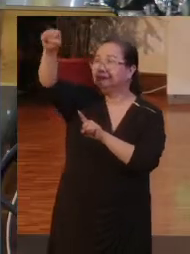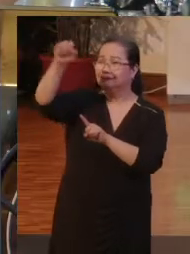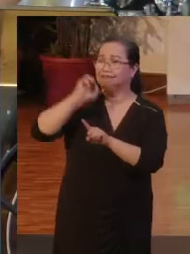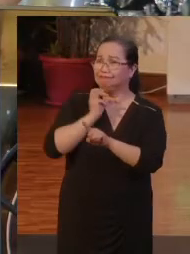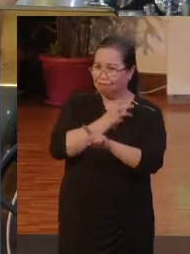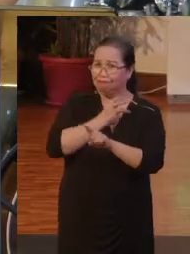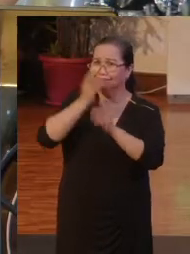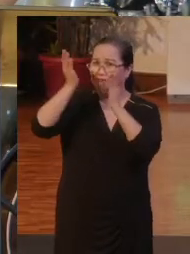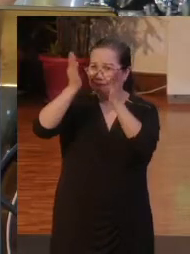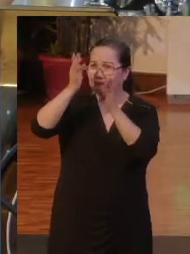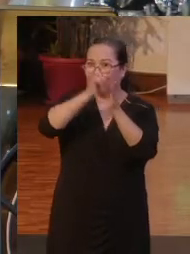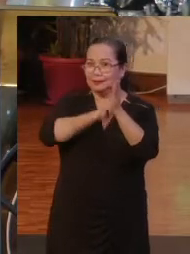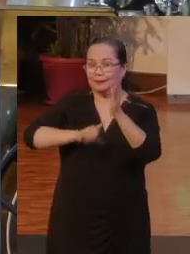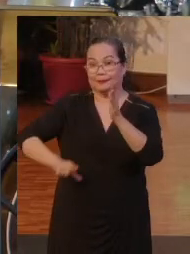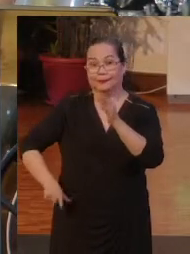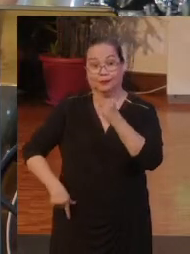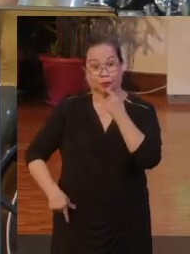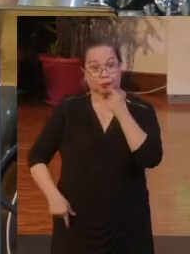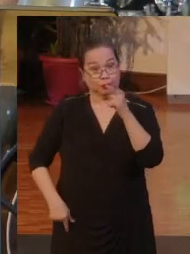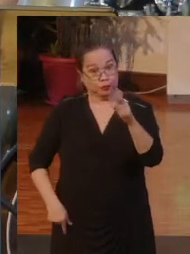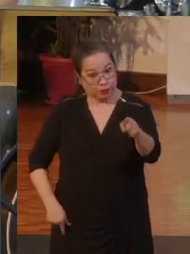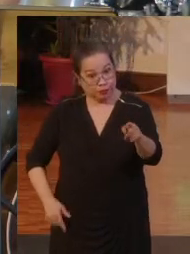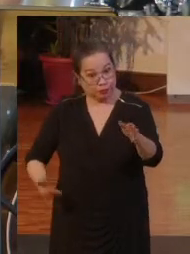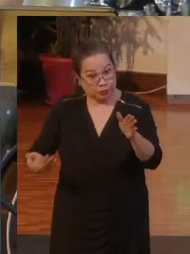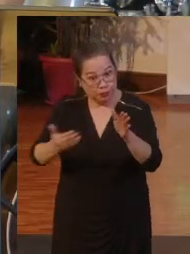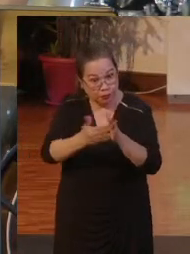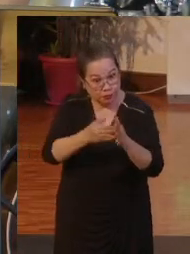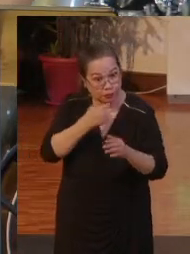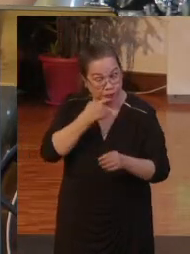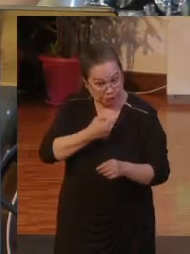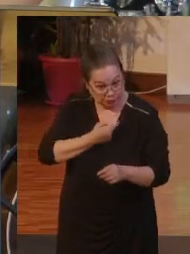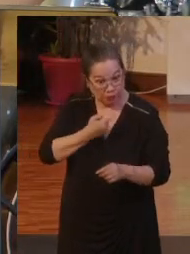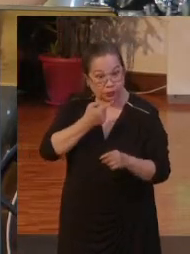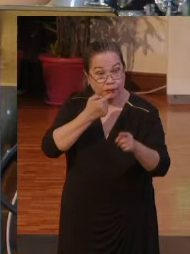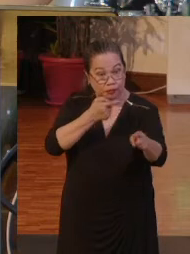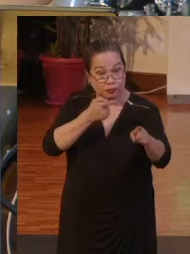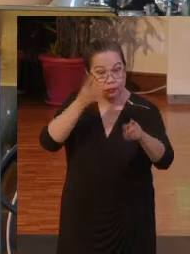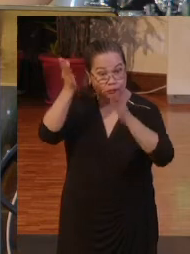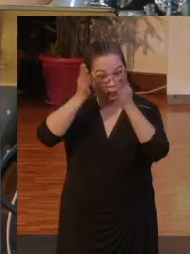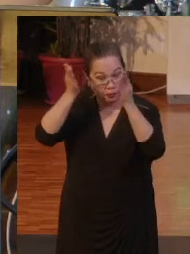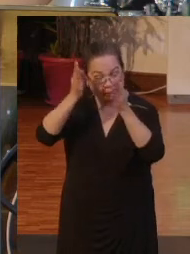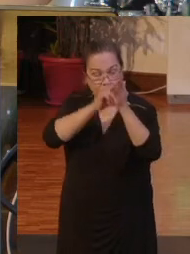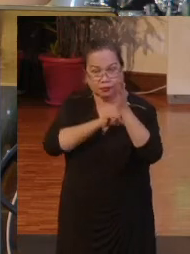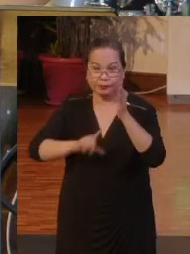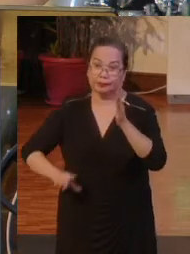Lord." Ayan. Sinabi niyo ulit, "We will serve the Lord.